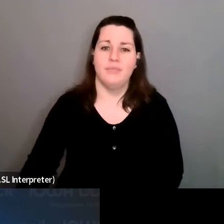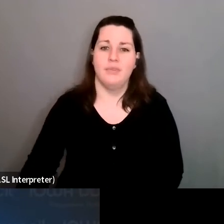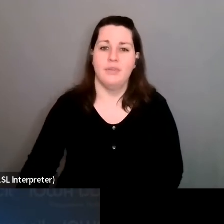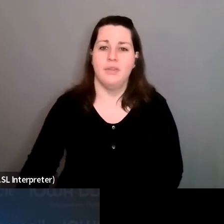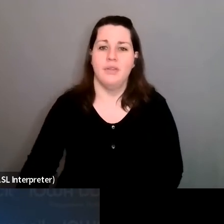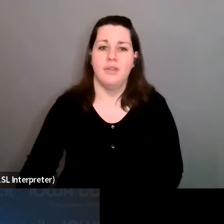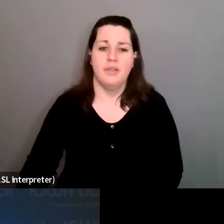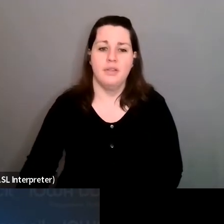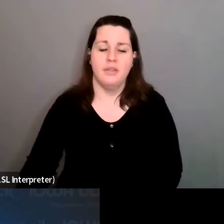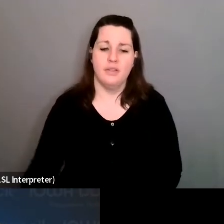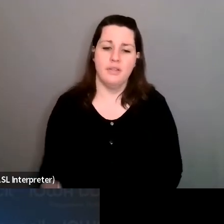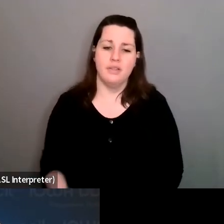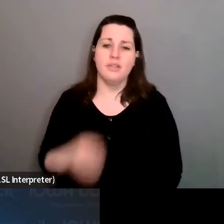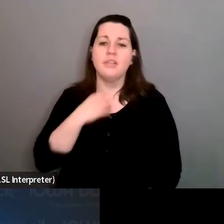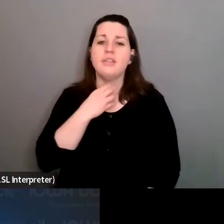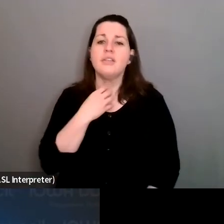say false is true.